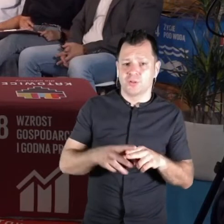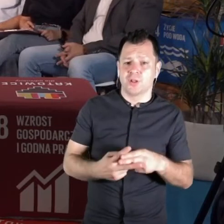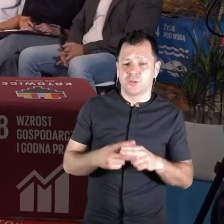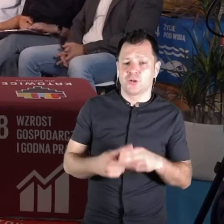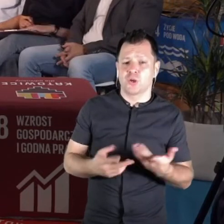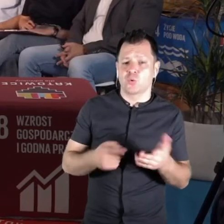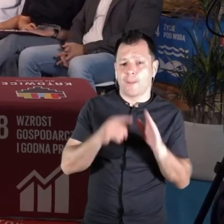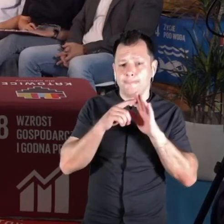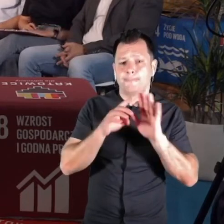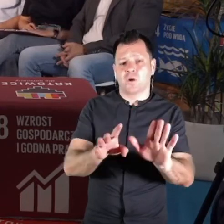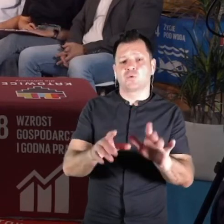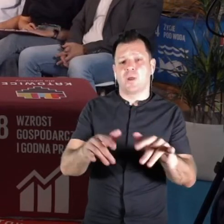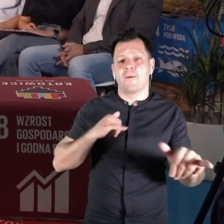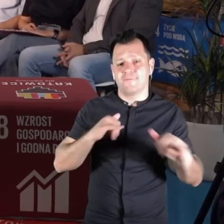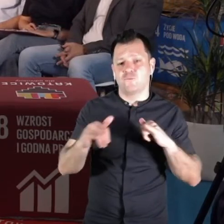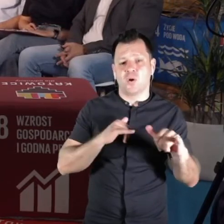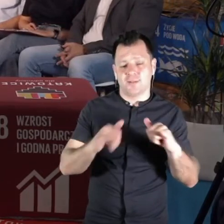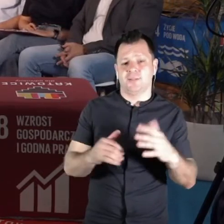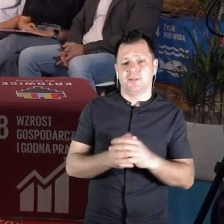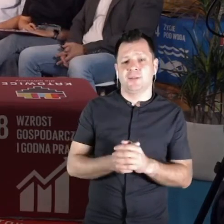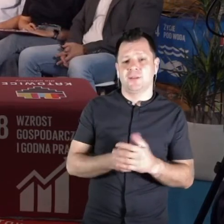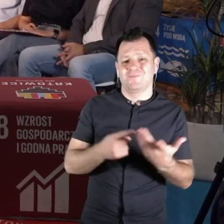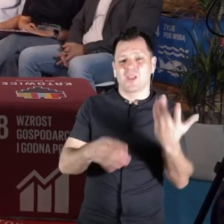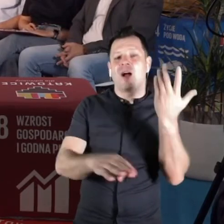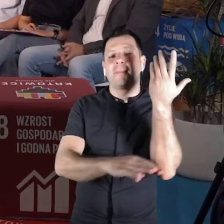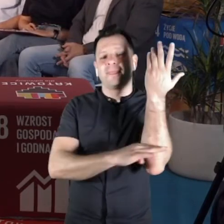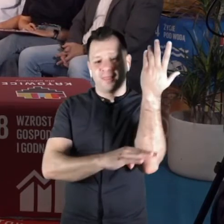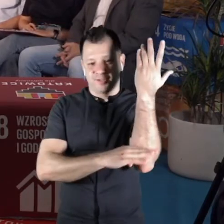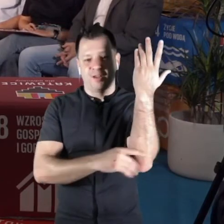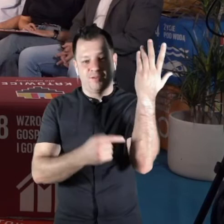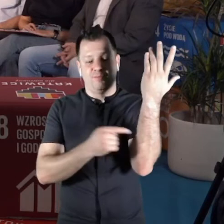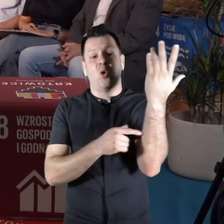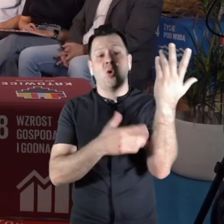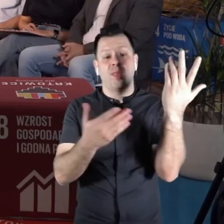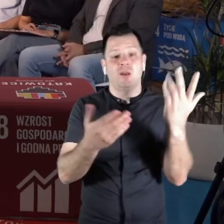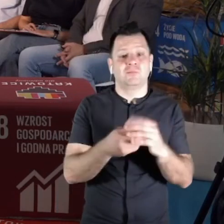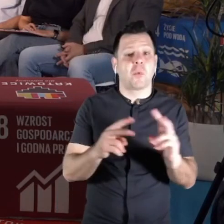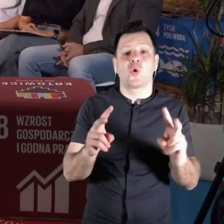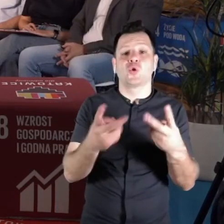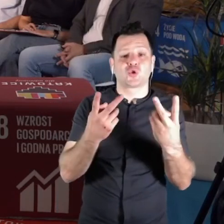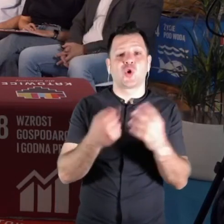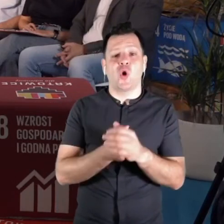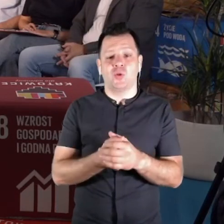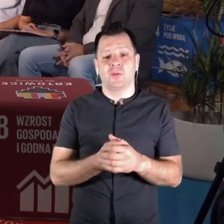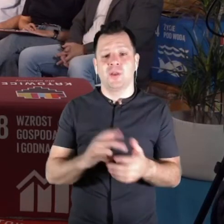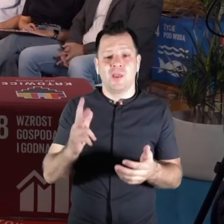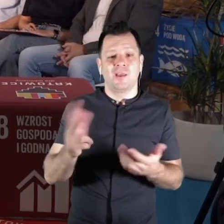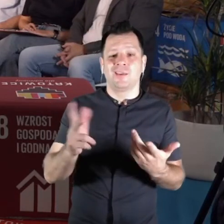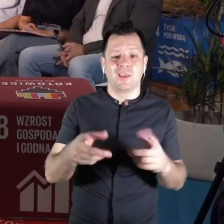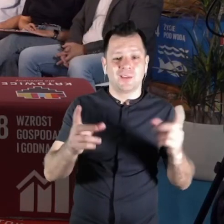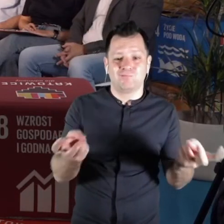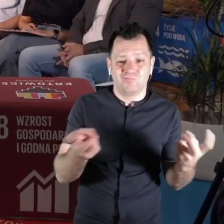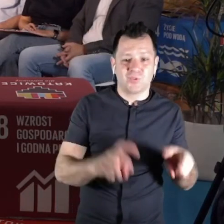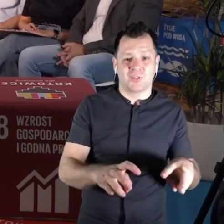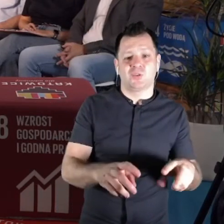kind of the tree, the age of the tree, when was it planted, is it in the shadows, how do we calculate the